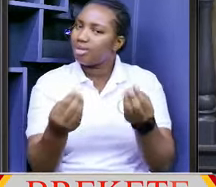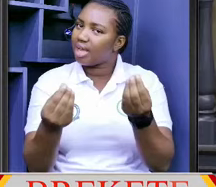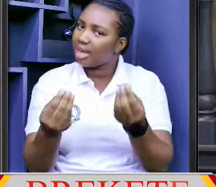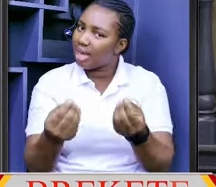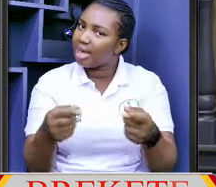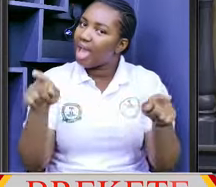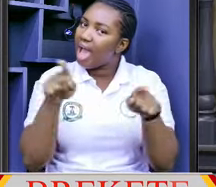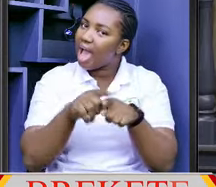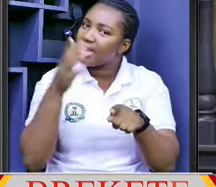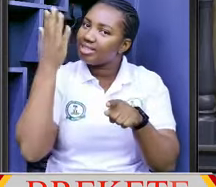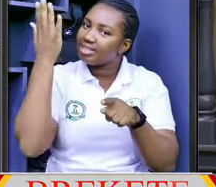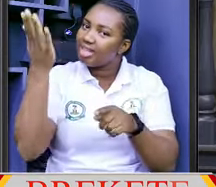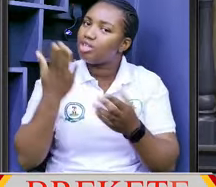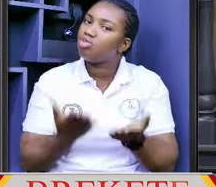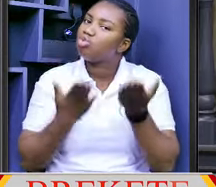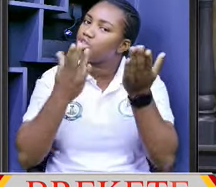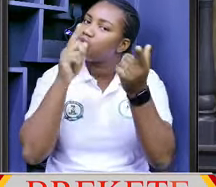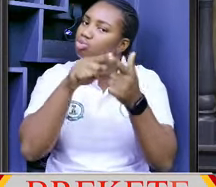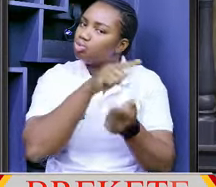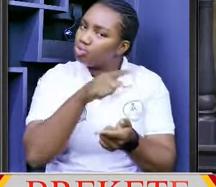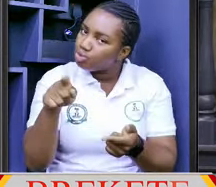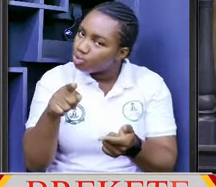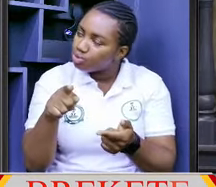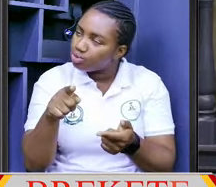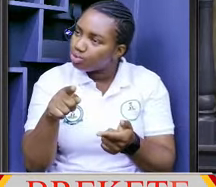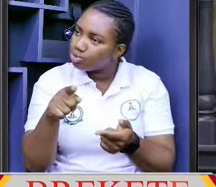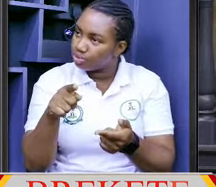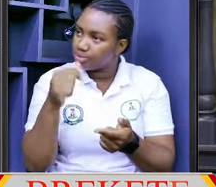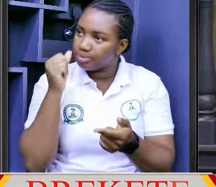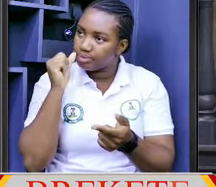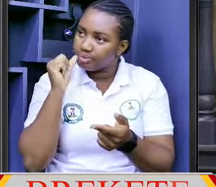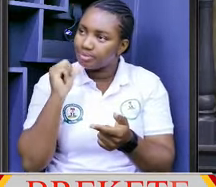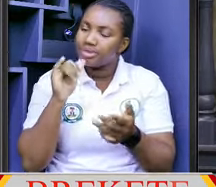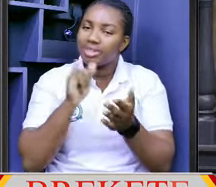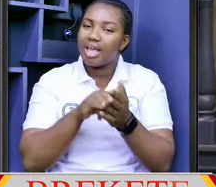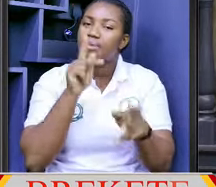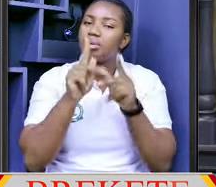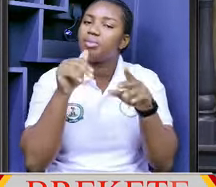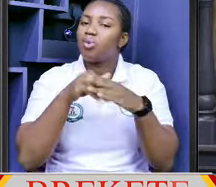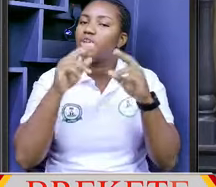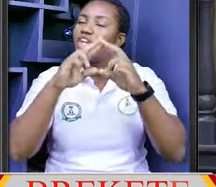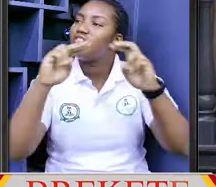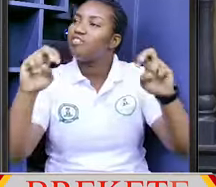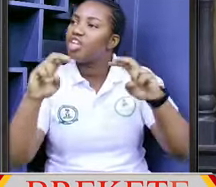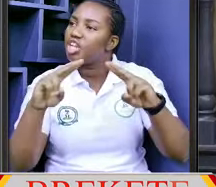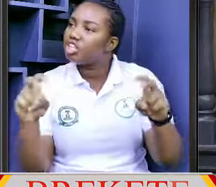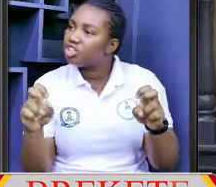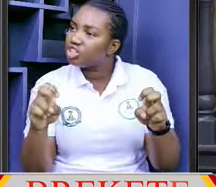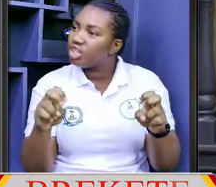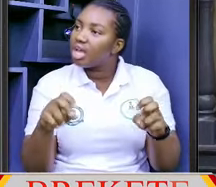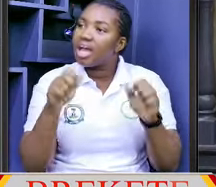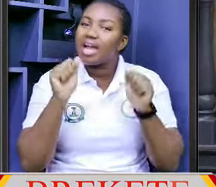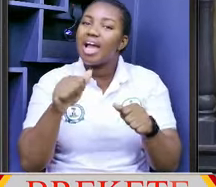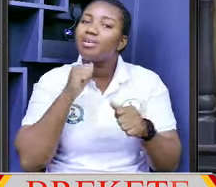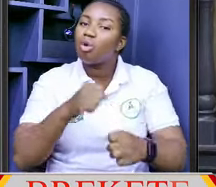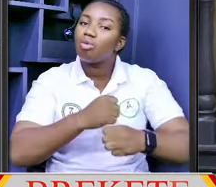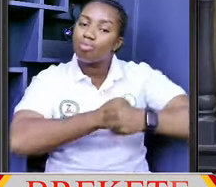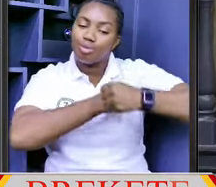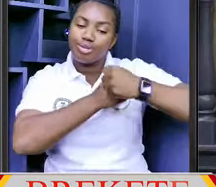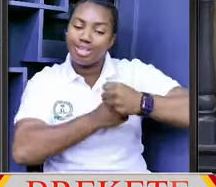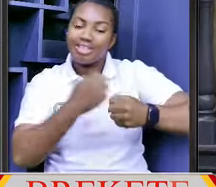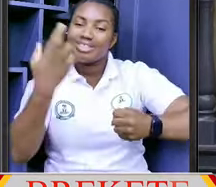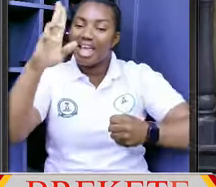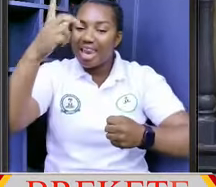they been suggest to you, say the people for village not fit protect their